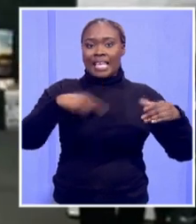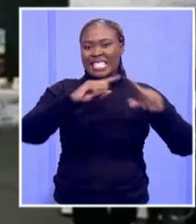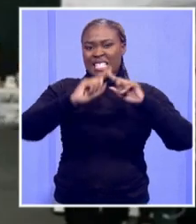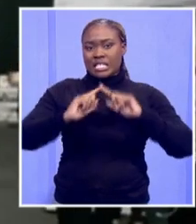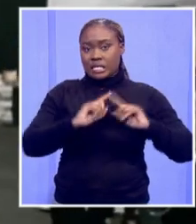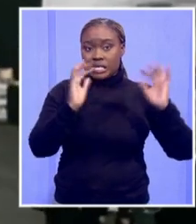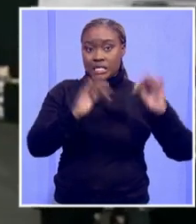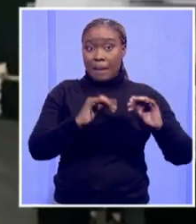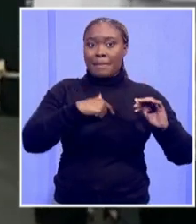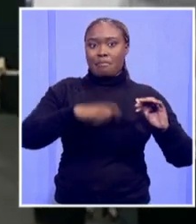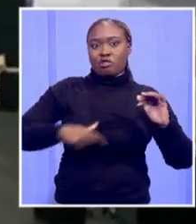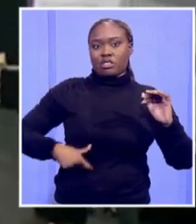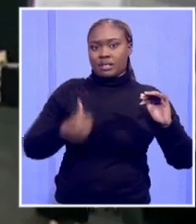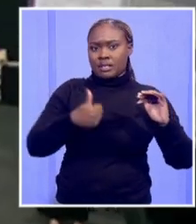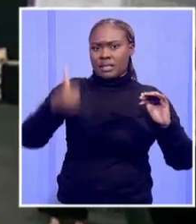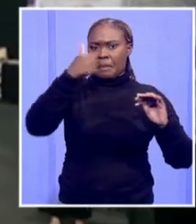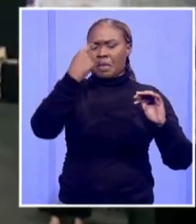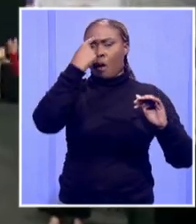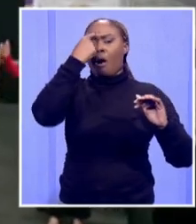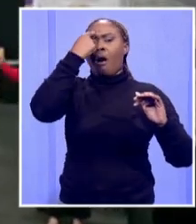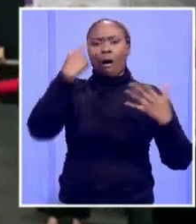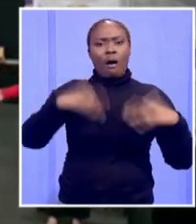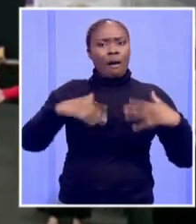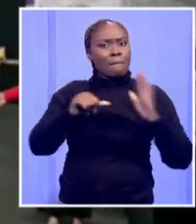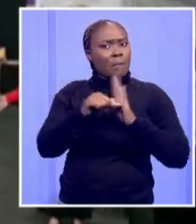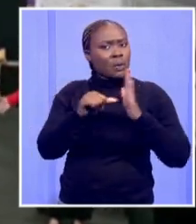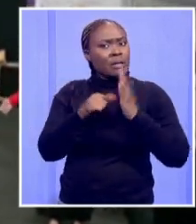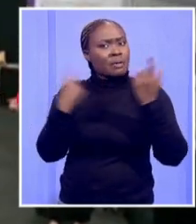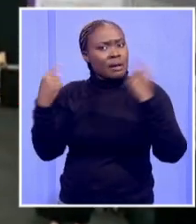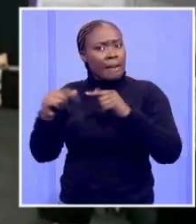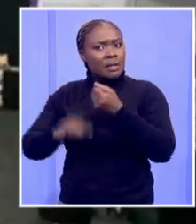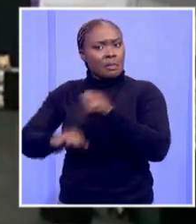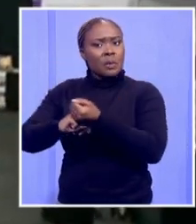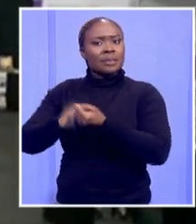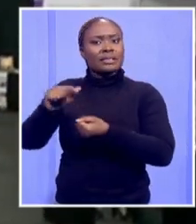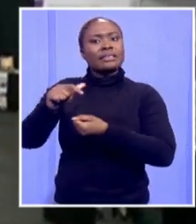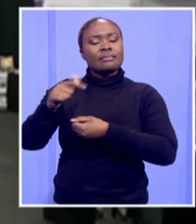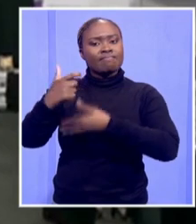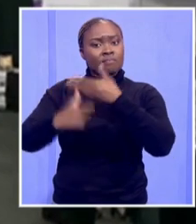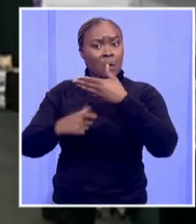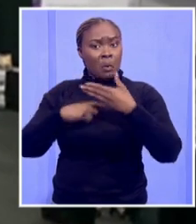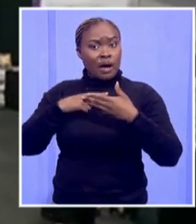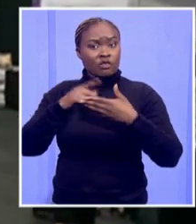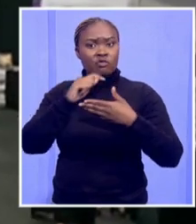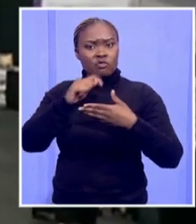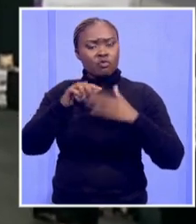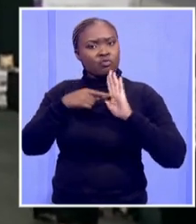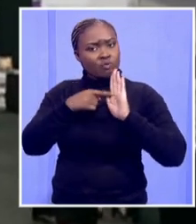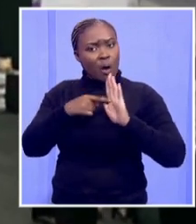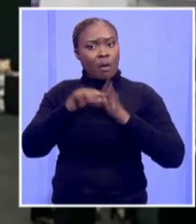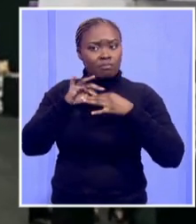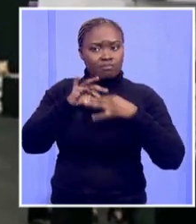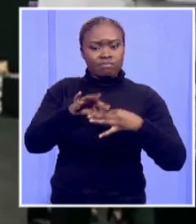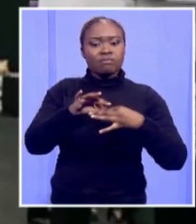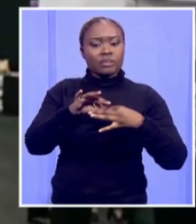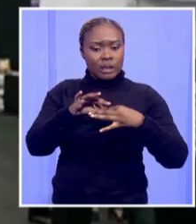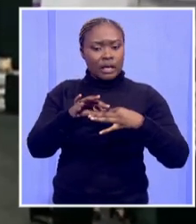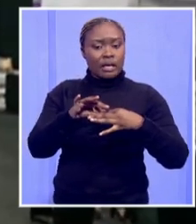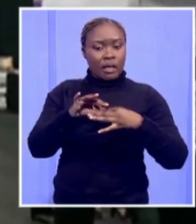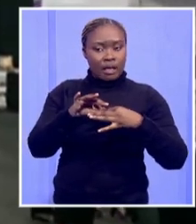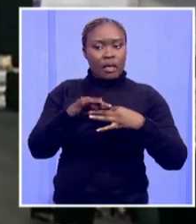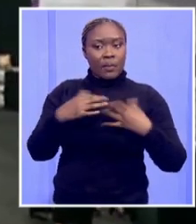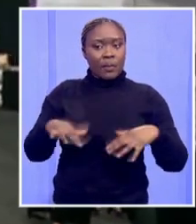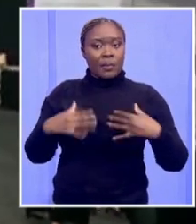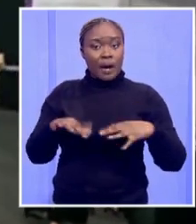summit because it's such an example for the region of the kind of political leadership and commitment that is needed to eliminate